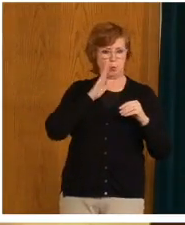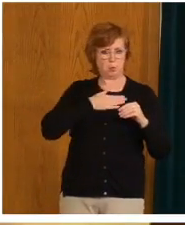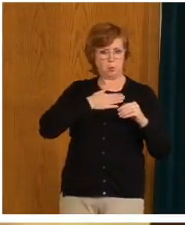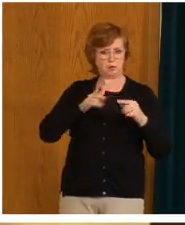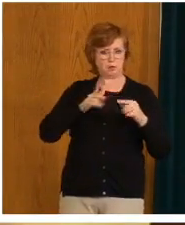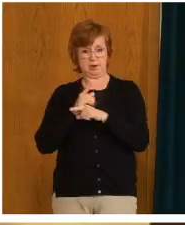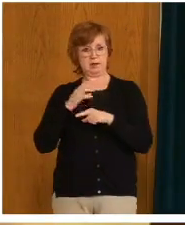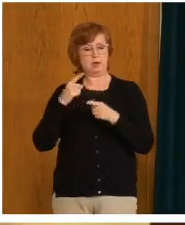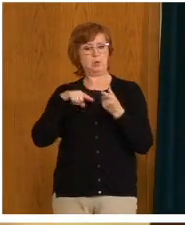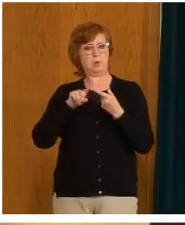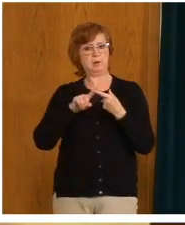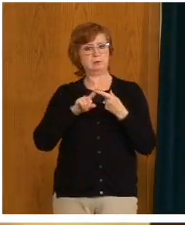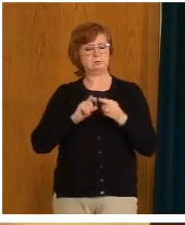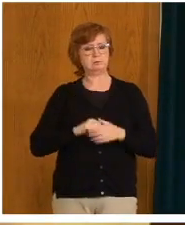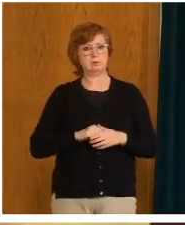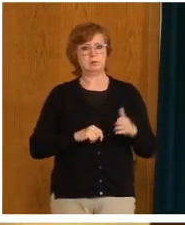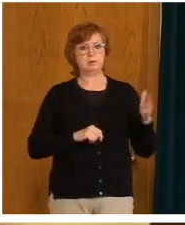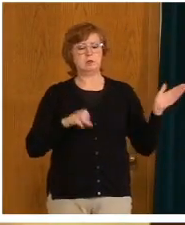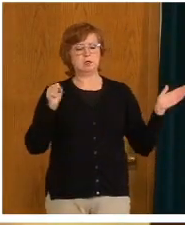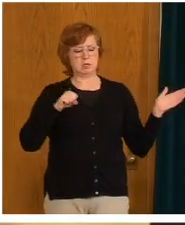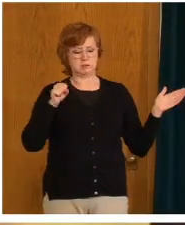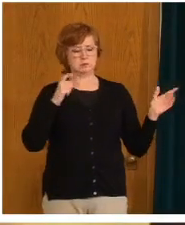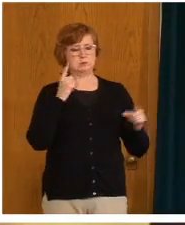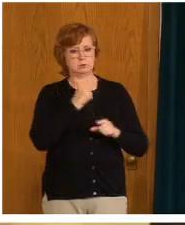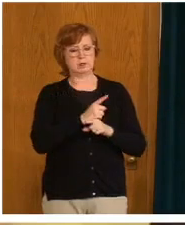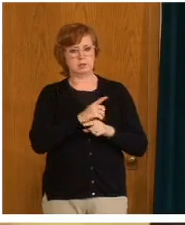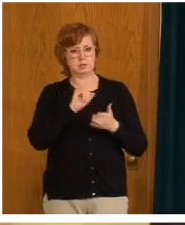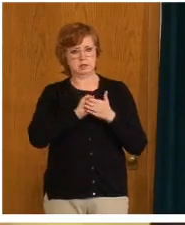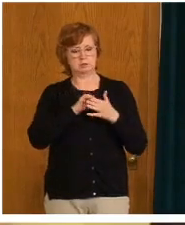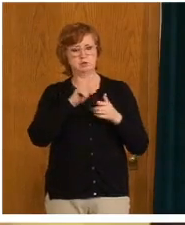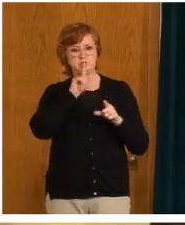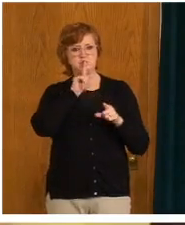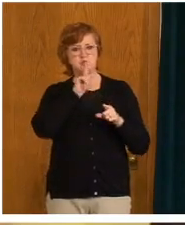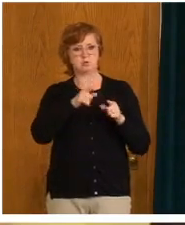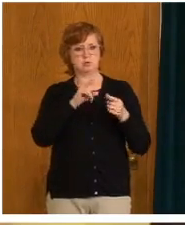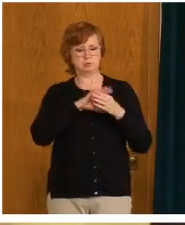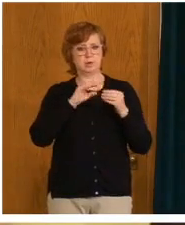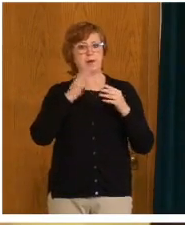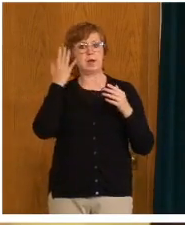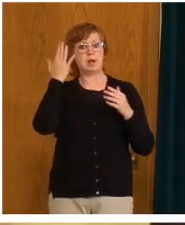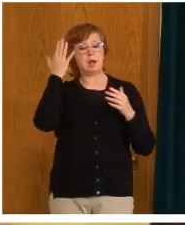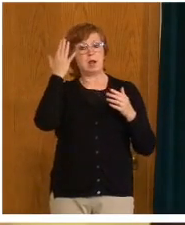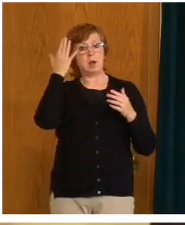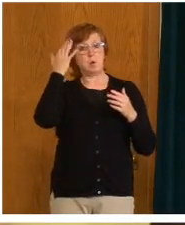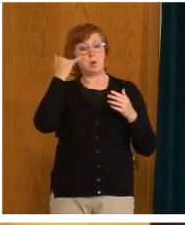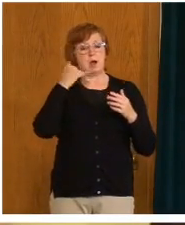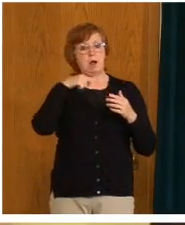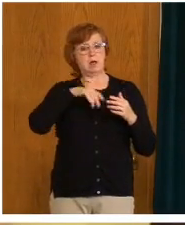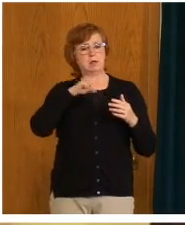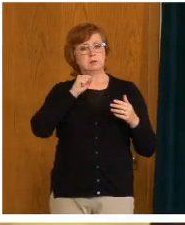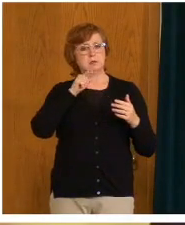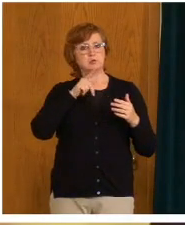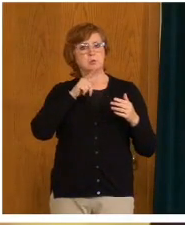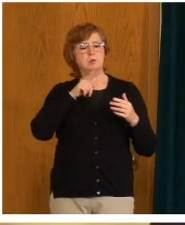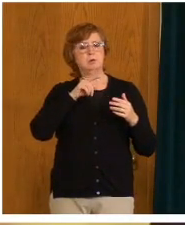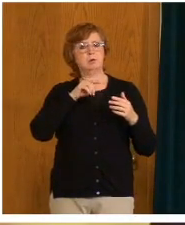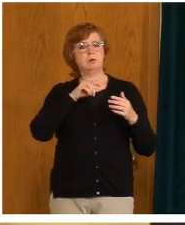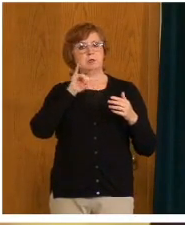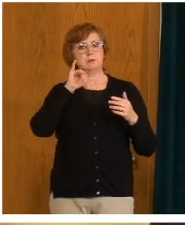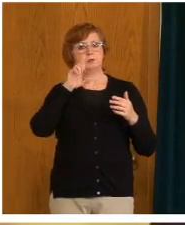how many patients? You know, fortunate at the moment with lower hospitalizations than what we have had,